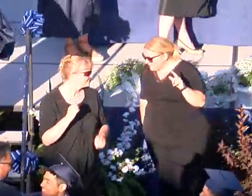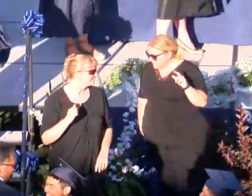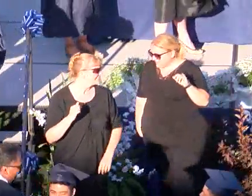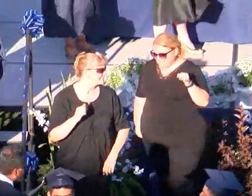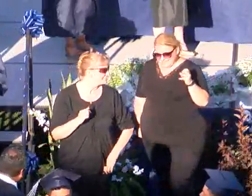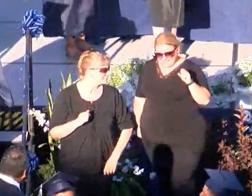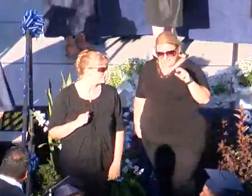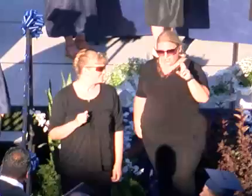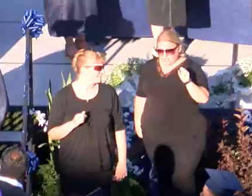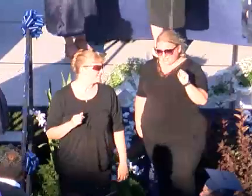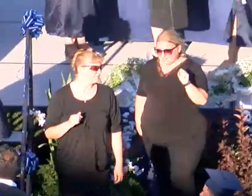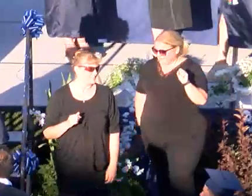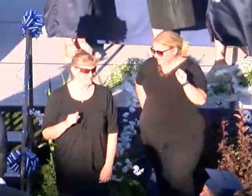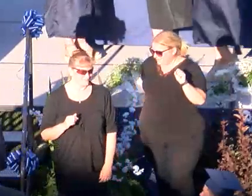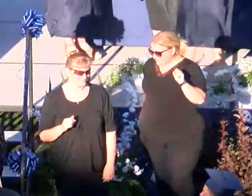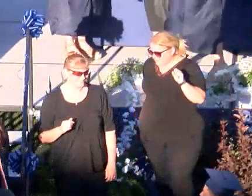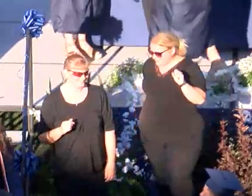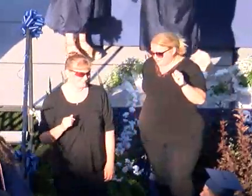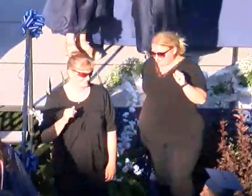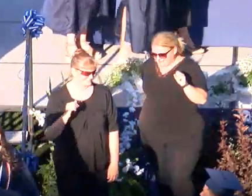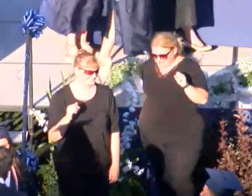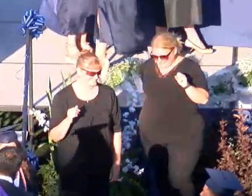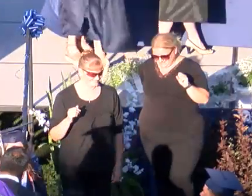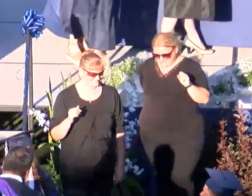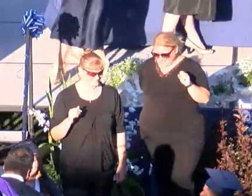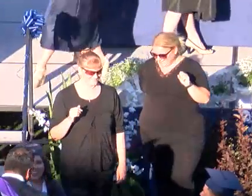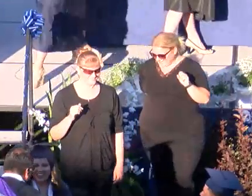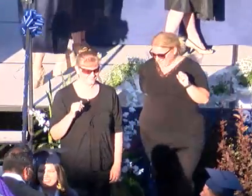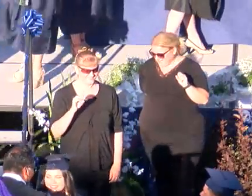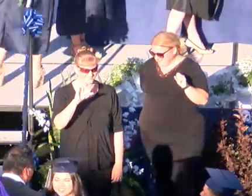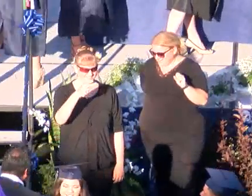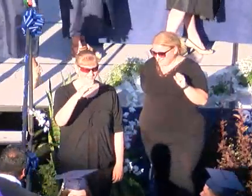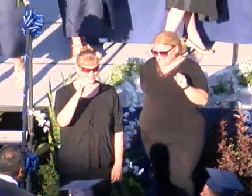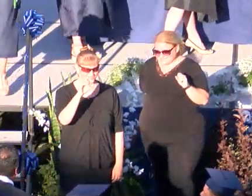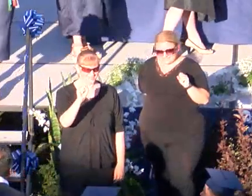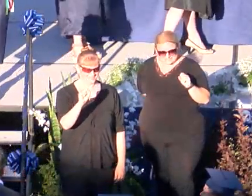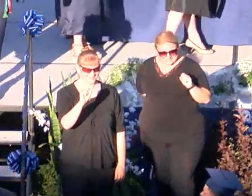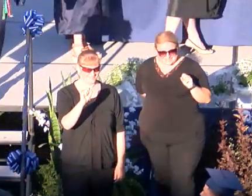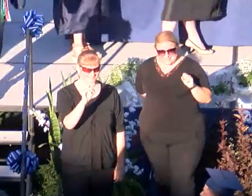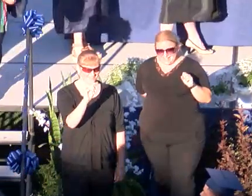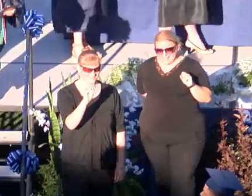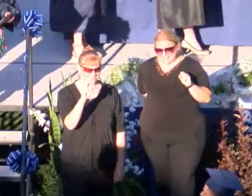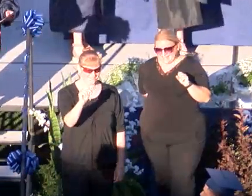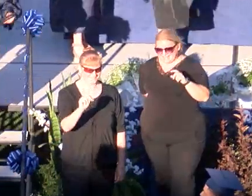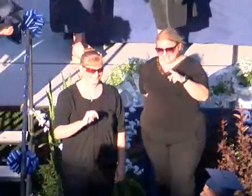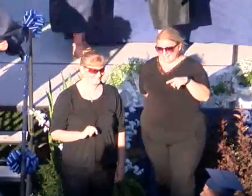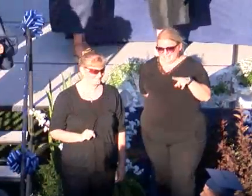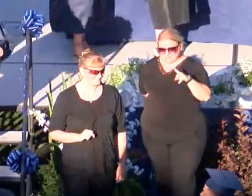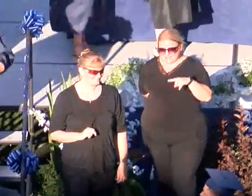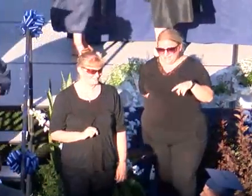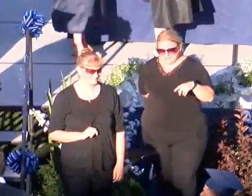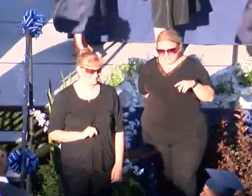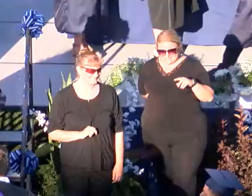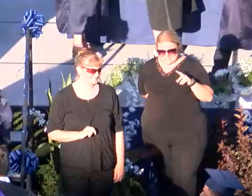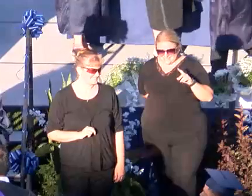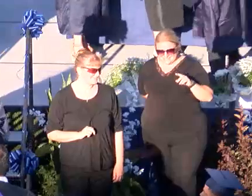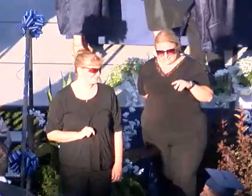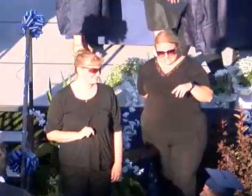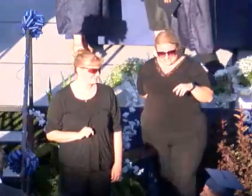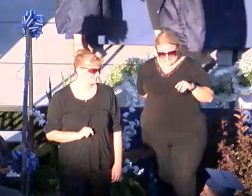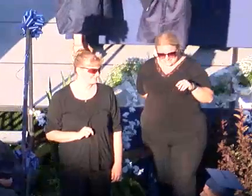Jesus Garcia Morales. Chris Taw. Vicente